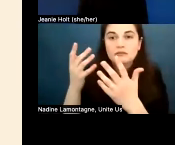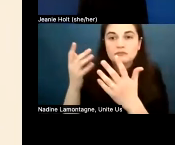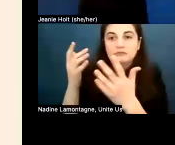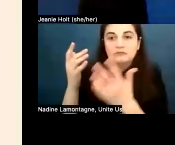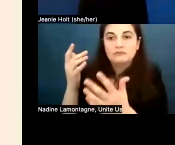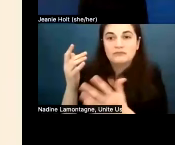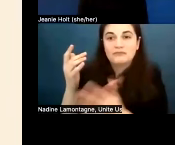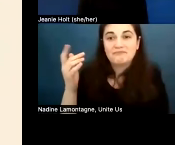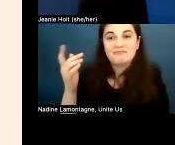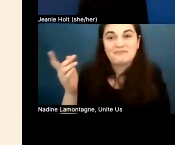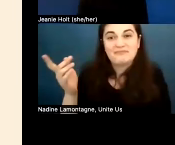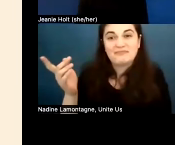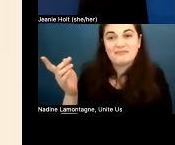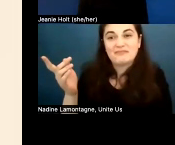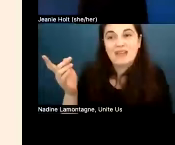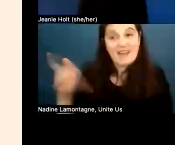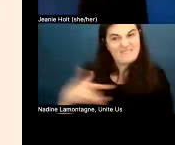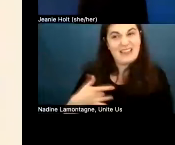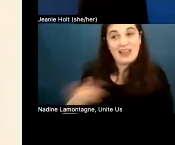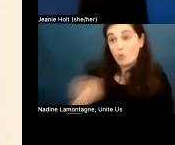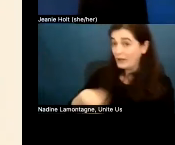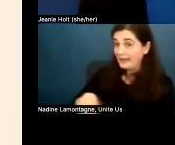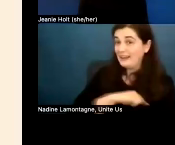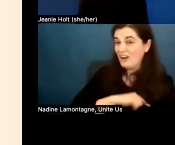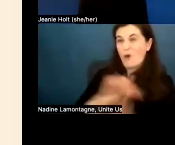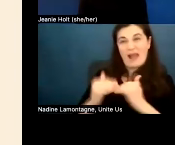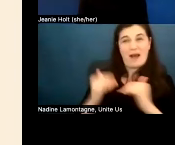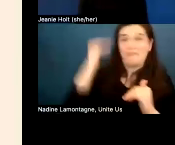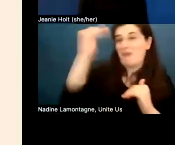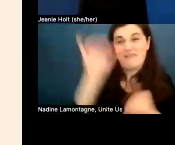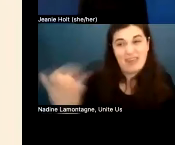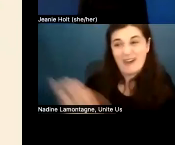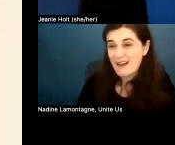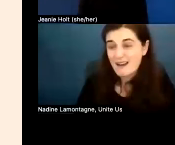ahead of the pro-vaccine majority. I think many of us, including me, really took